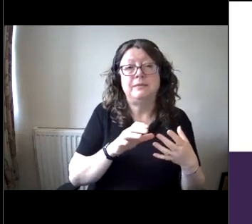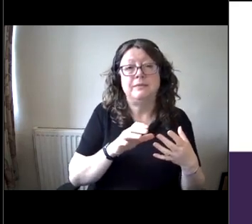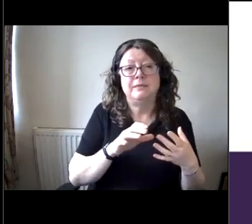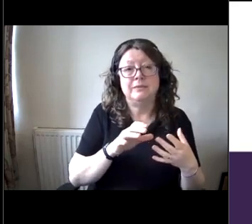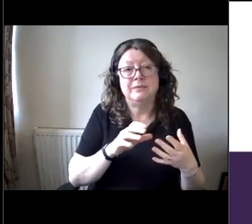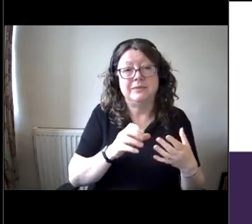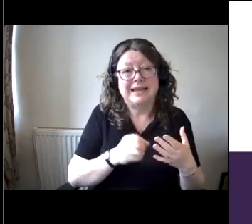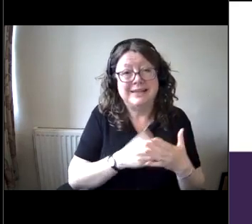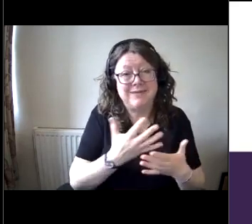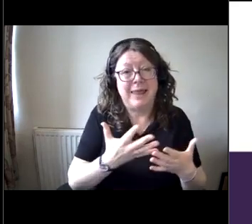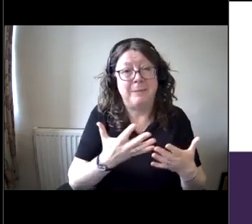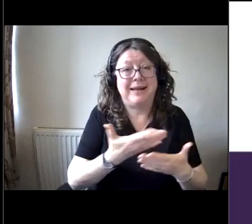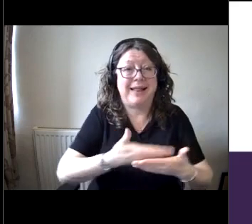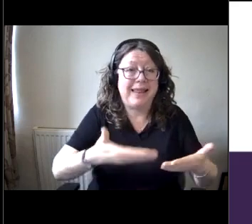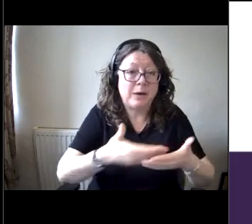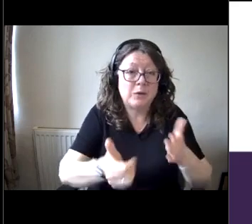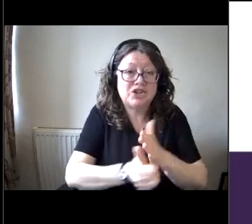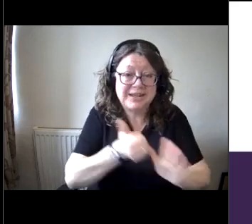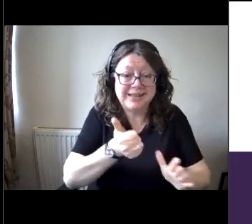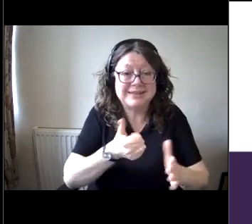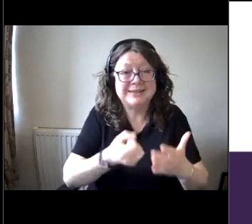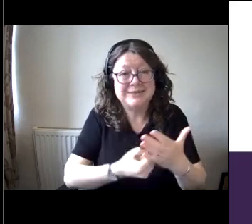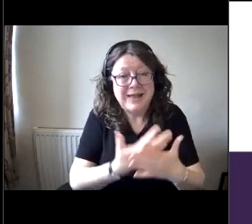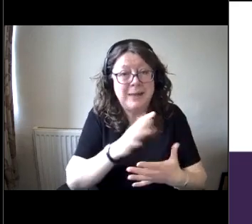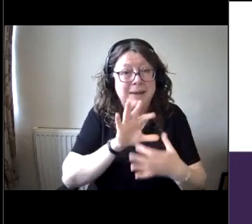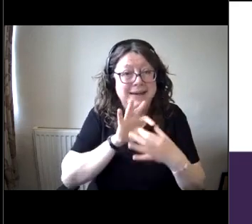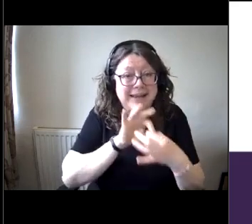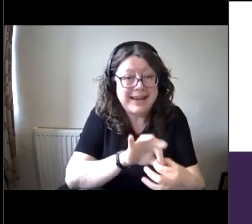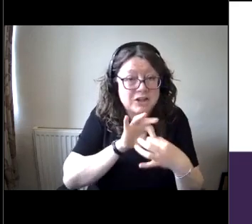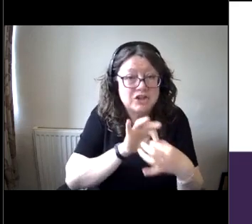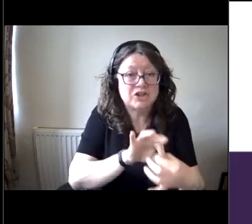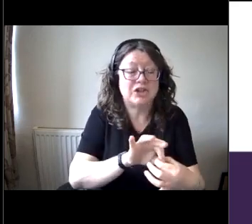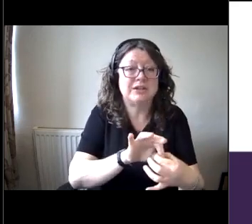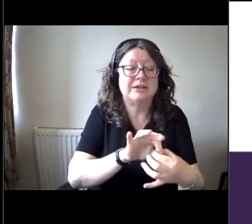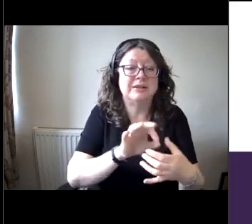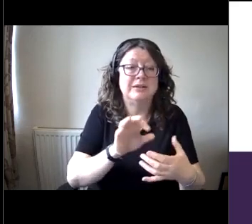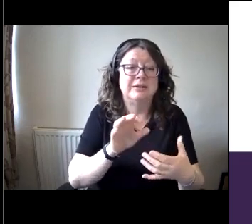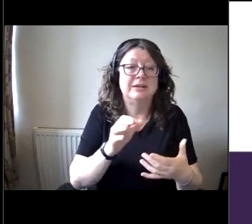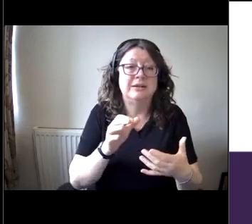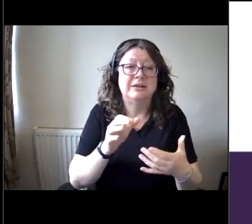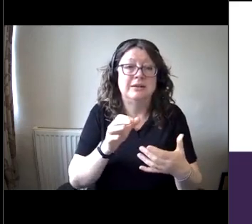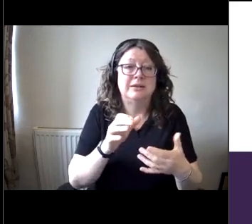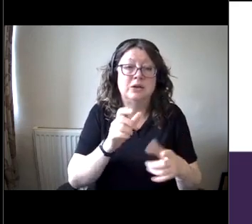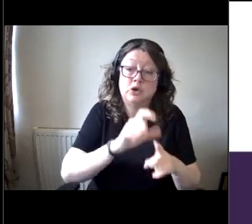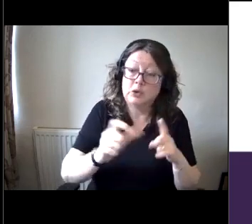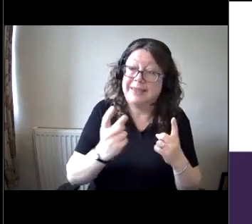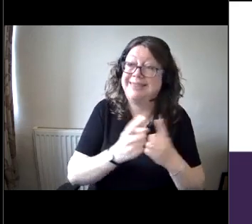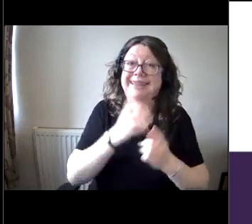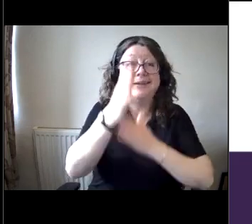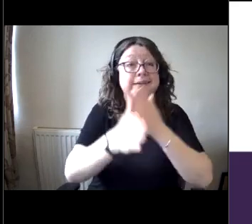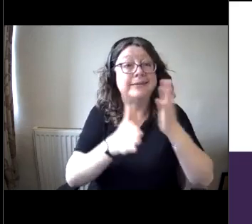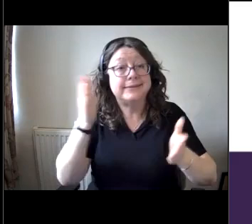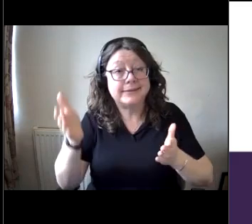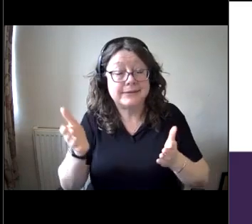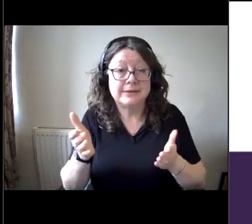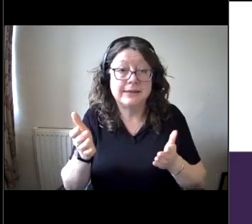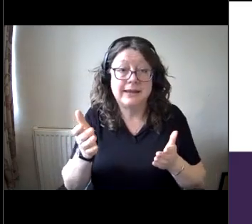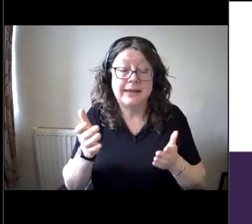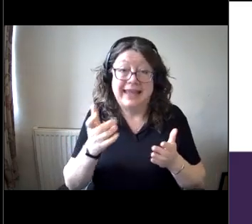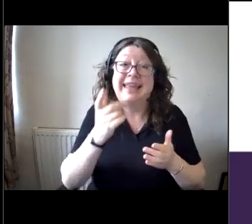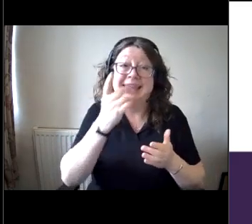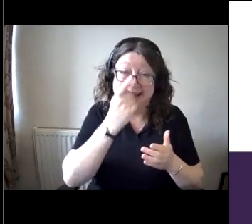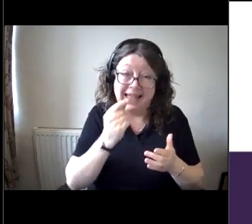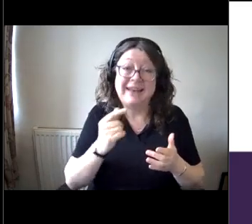developing their language skills and connecting with others and doing the things that they want to do. Actually, it can feel